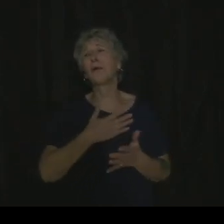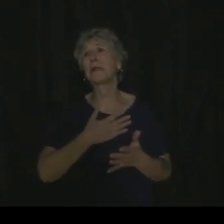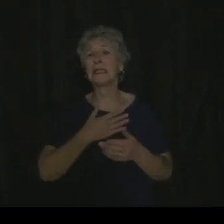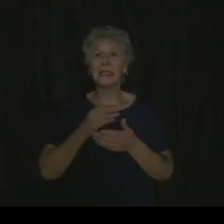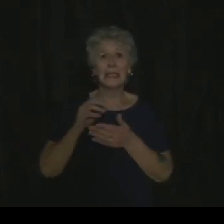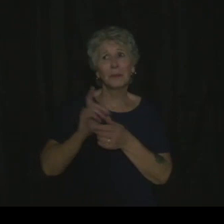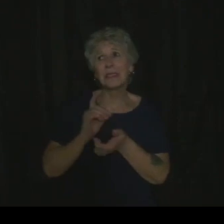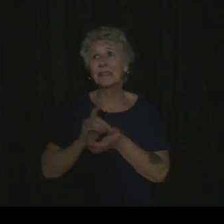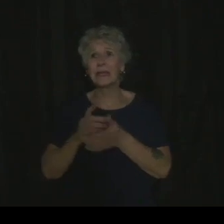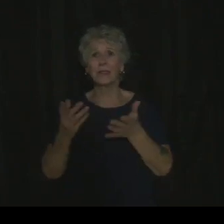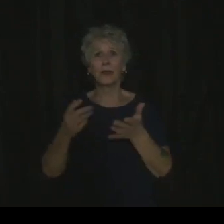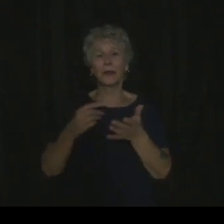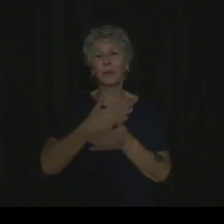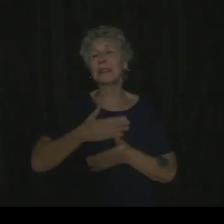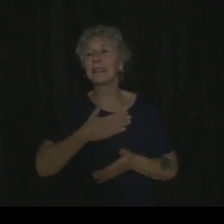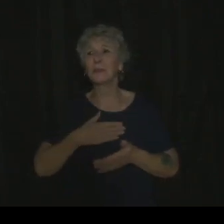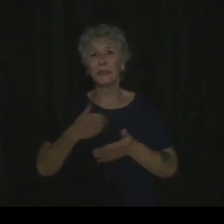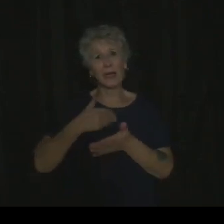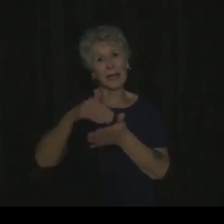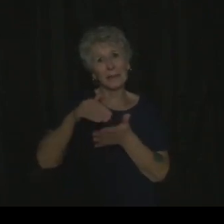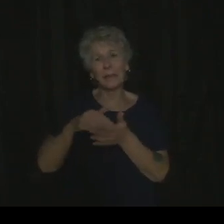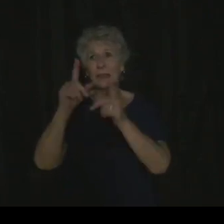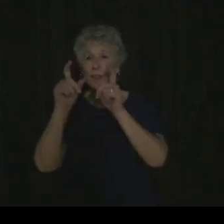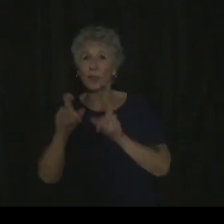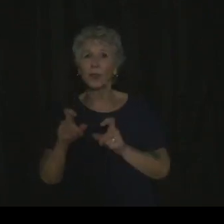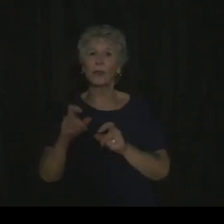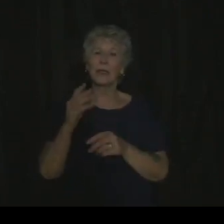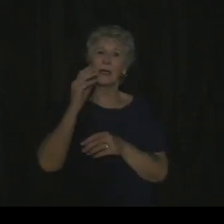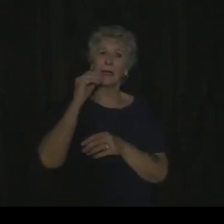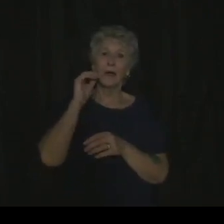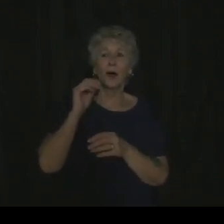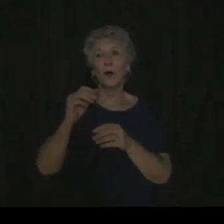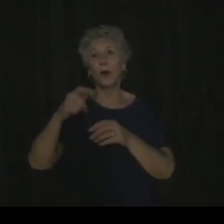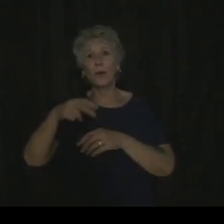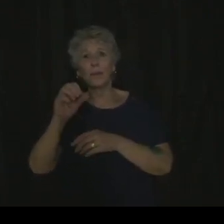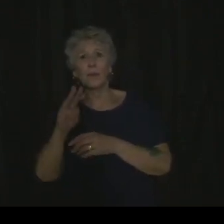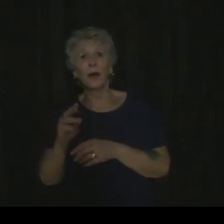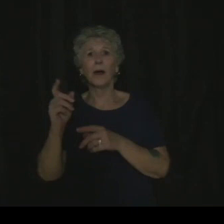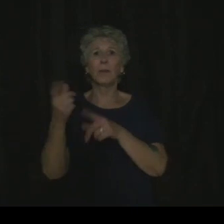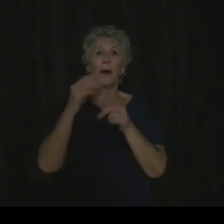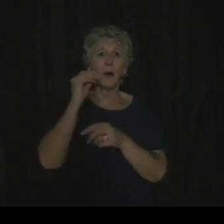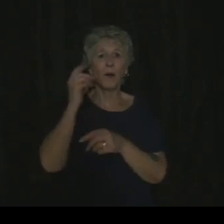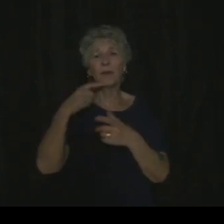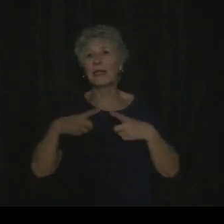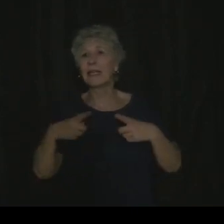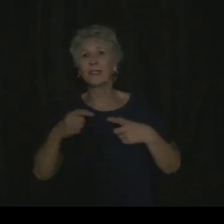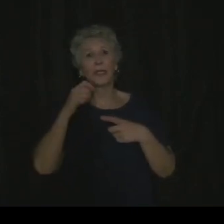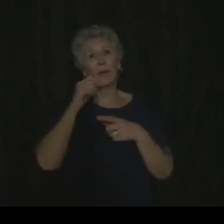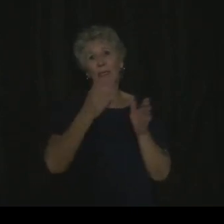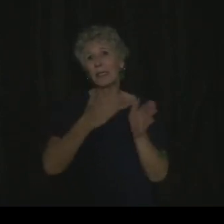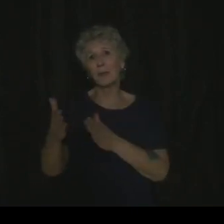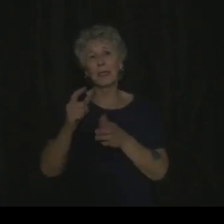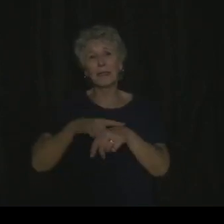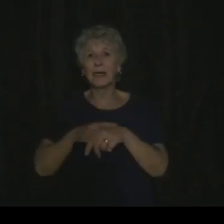Sproul, please, we had midterms, it was homecoming, we had to go home for vacation, we didn't budget our time right,